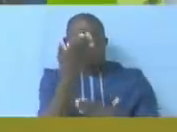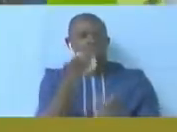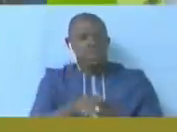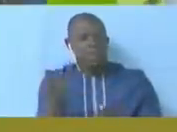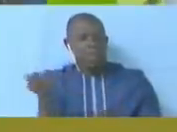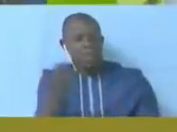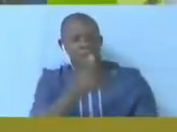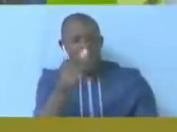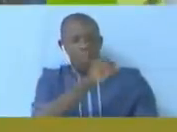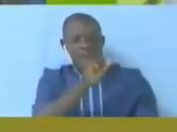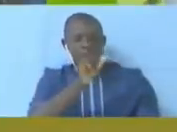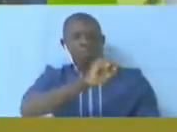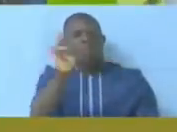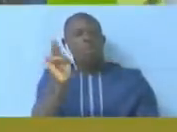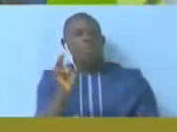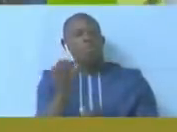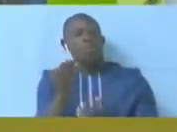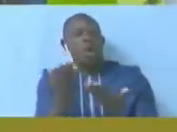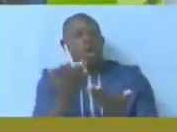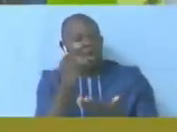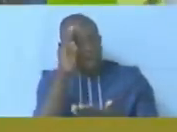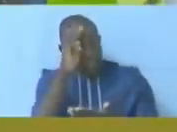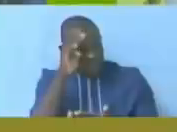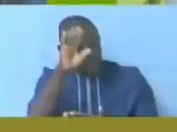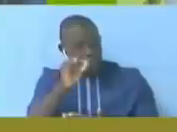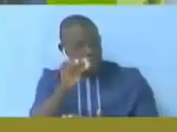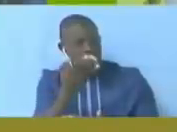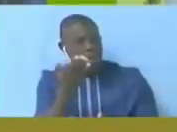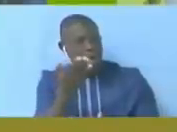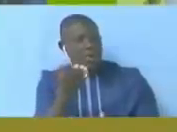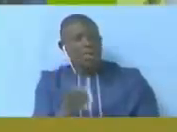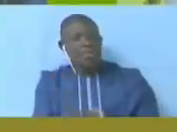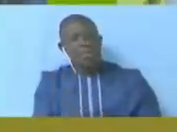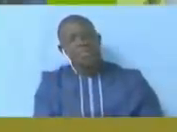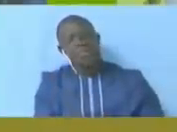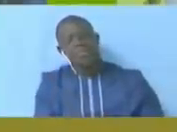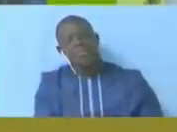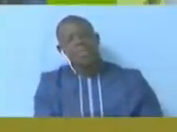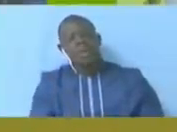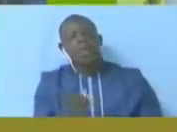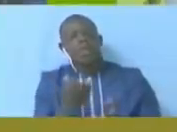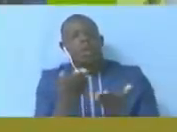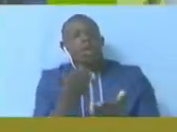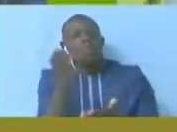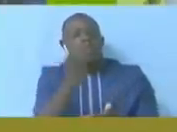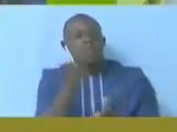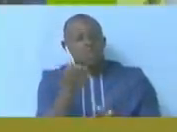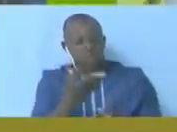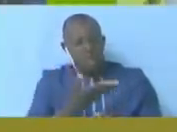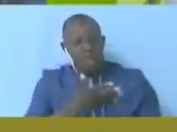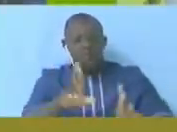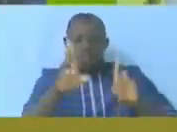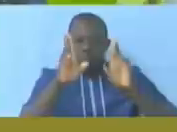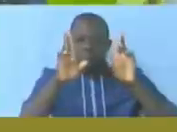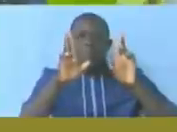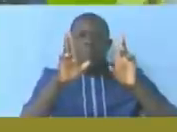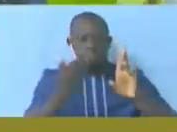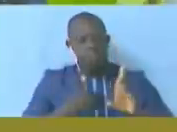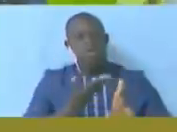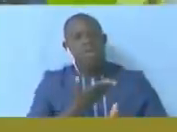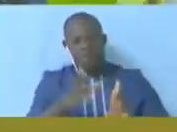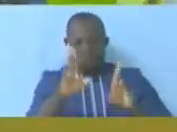of revenge is because there is a hope that